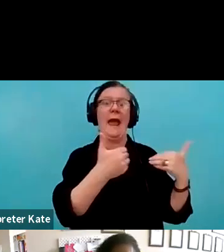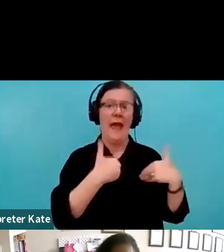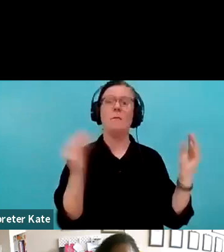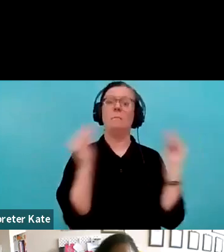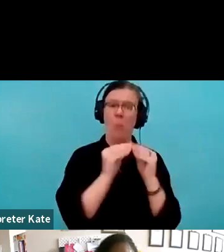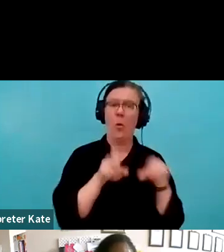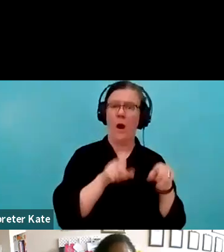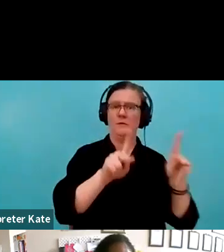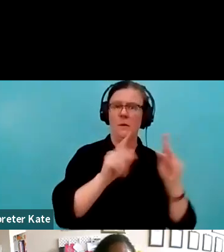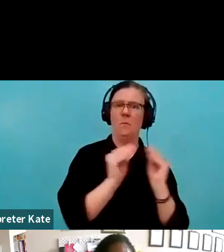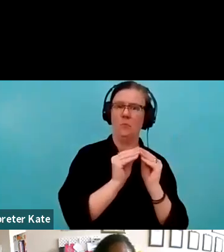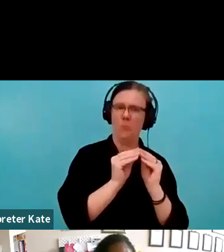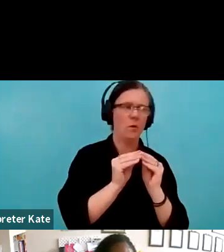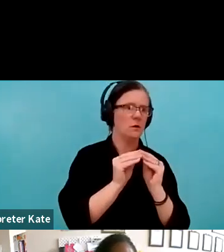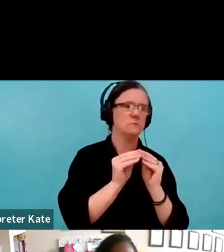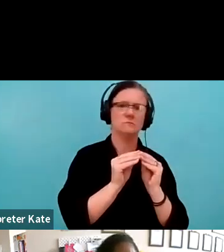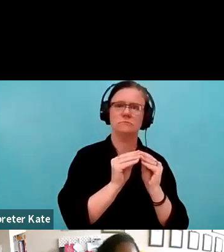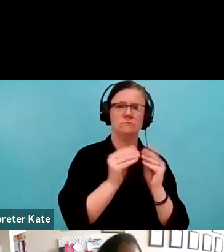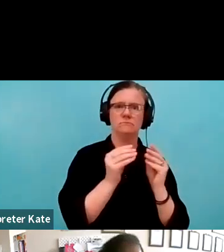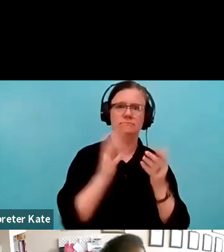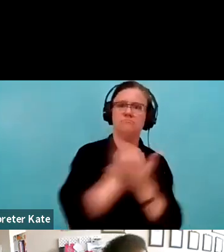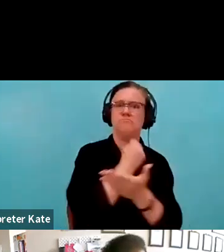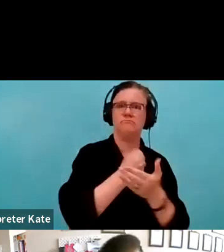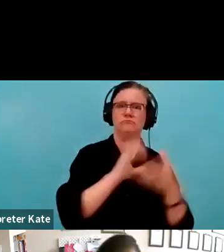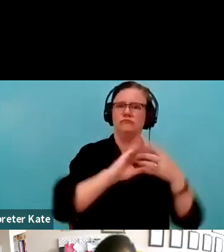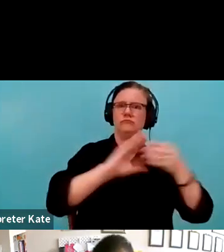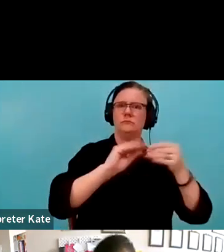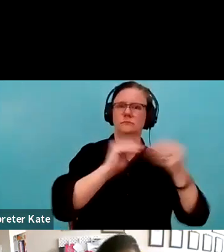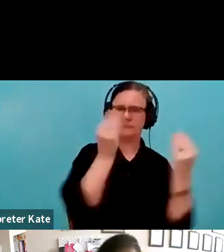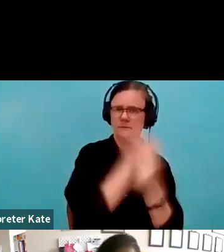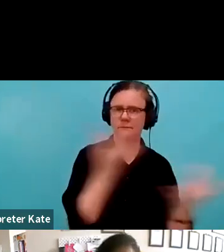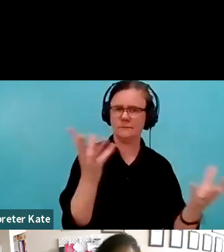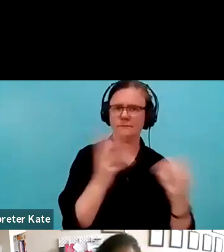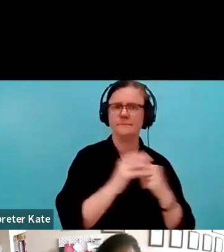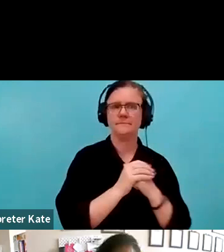and more platforms to share their stories. So, and I guess